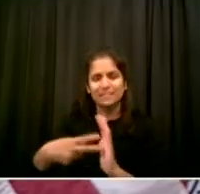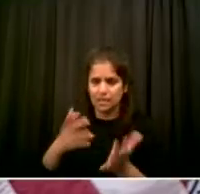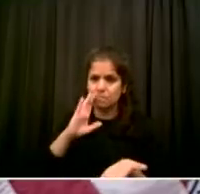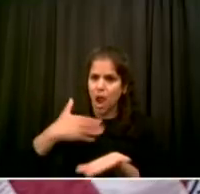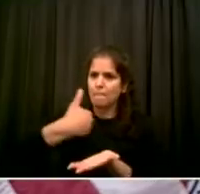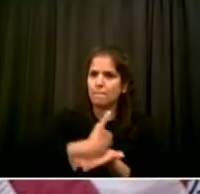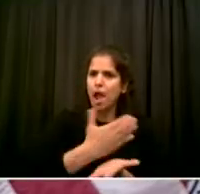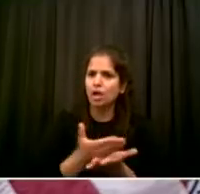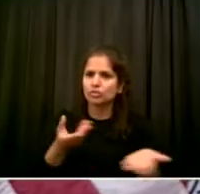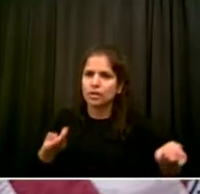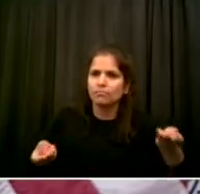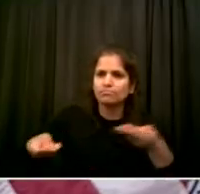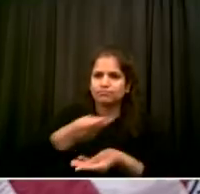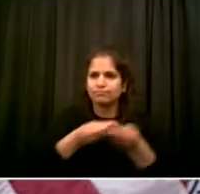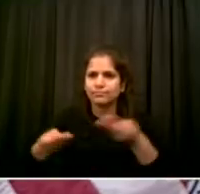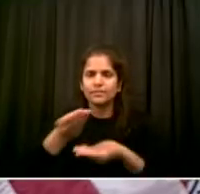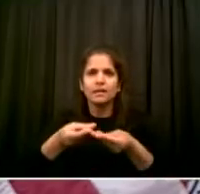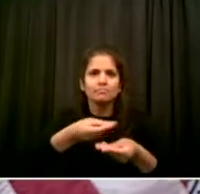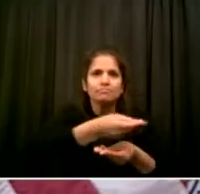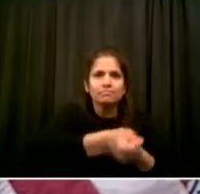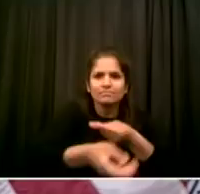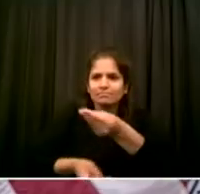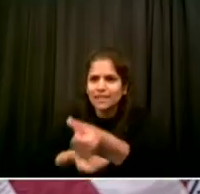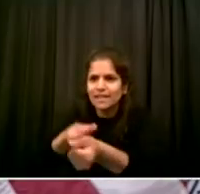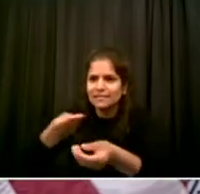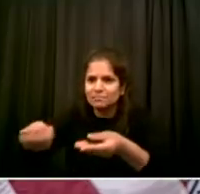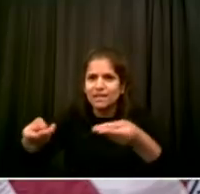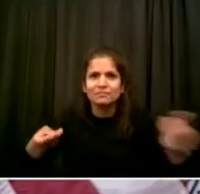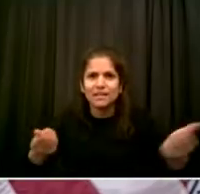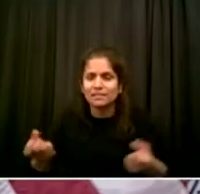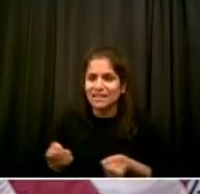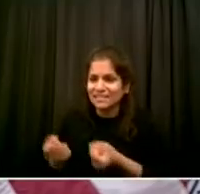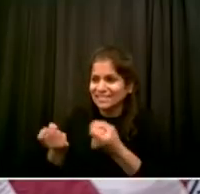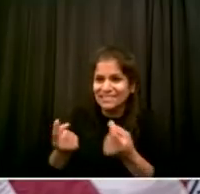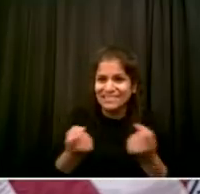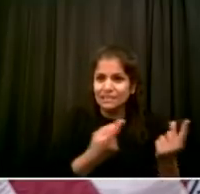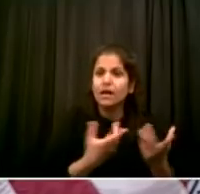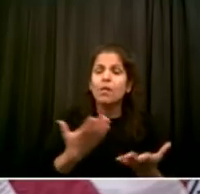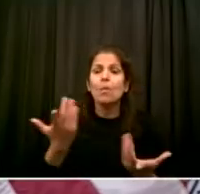the coronavirus, and often alone without the help of our federal government. But New Yorkers have done it.